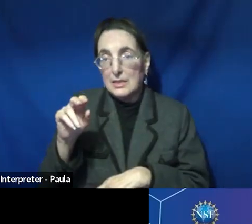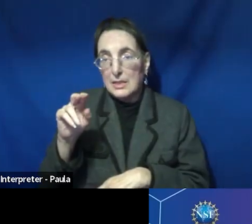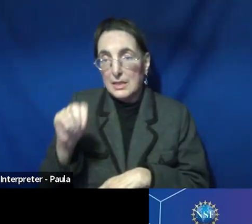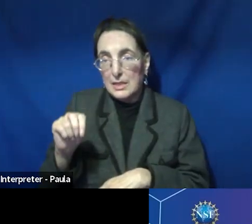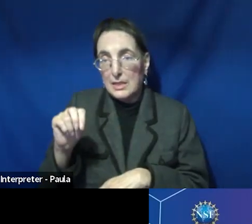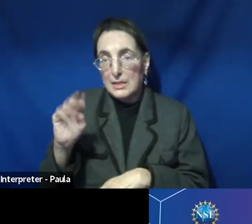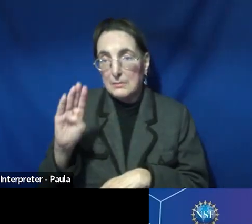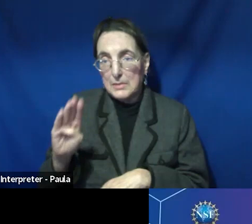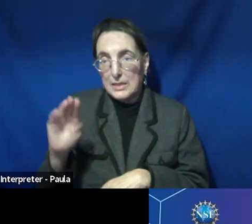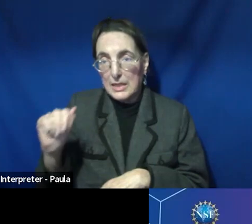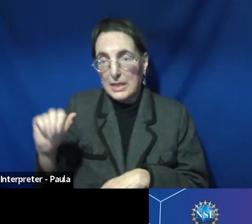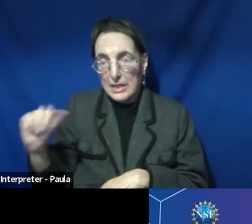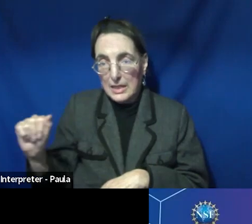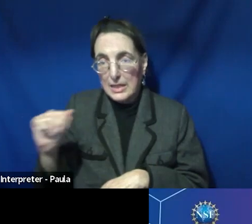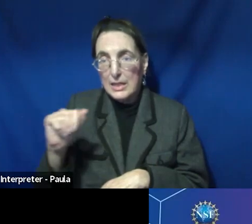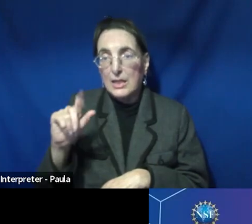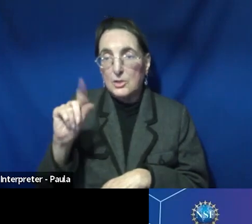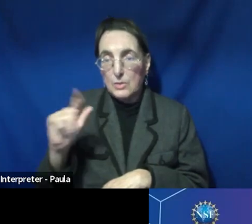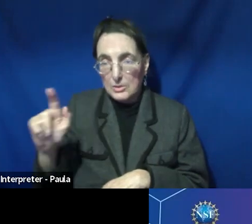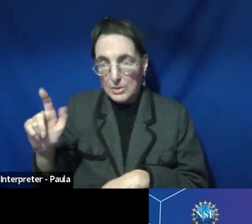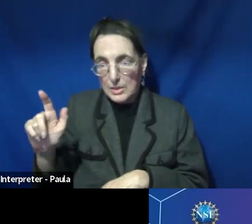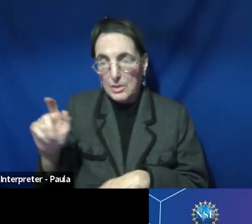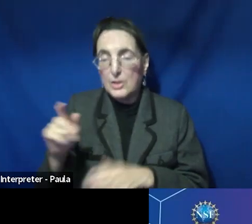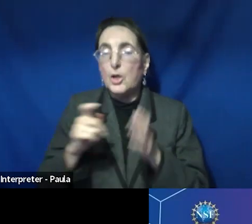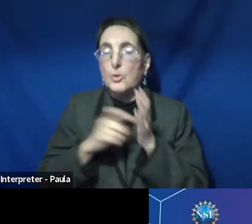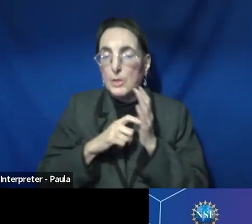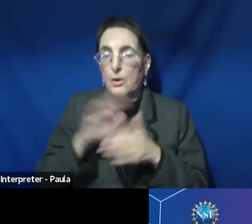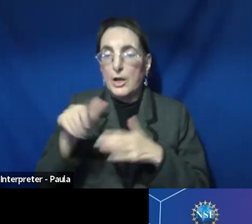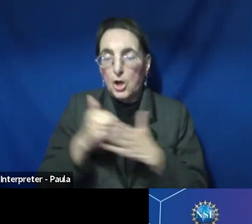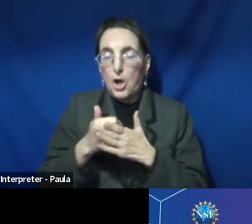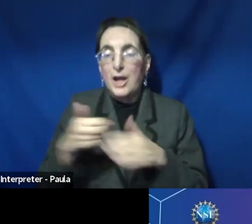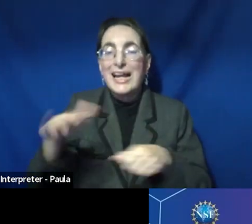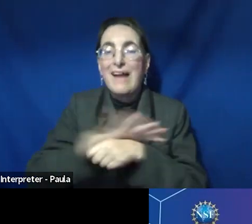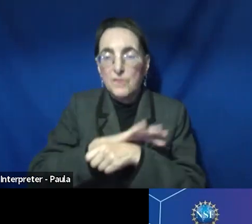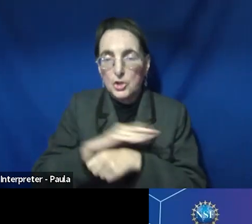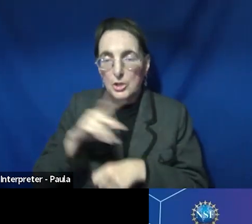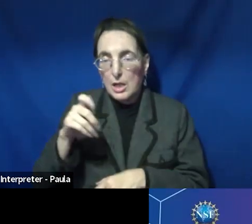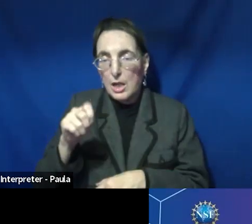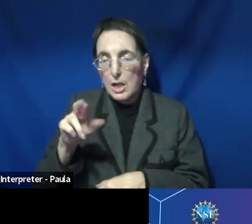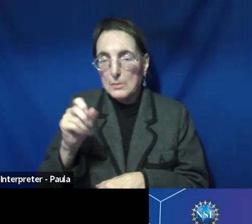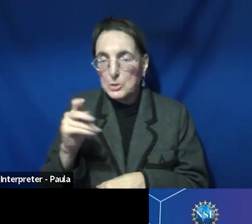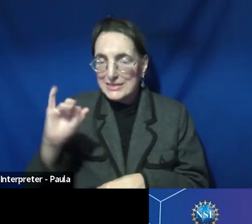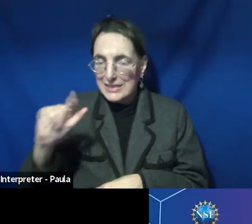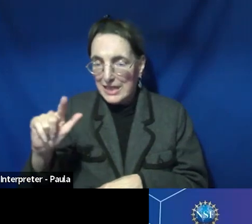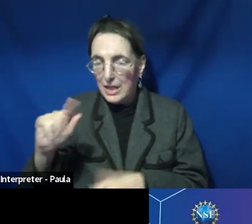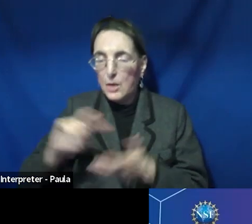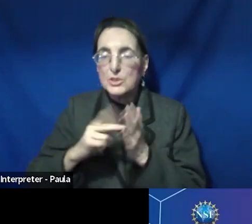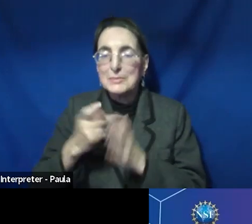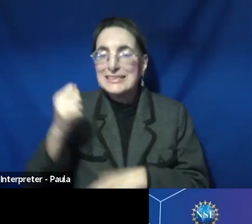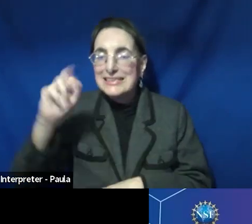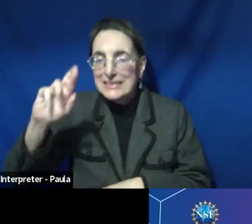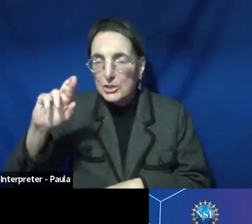2021-223 required all covered personnel, which is defined as senior personnel, have to certify that